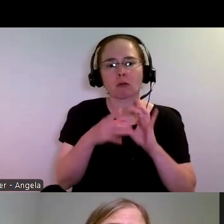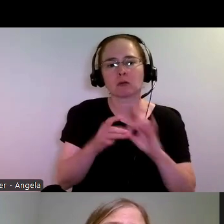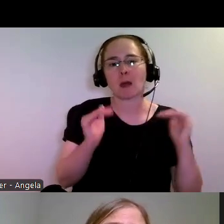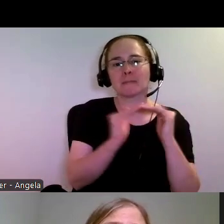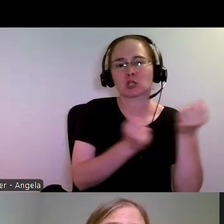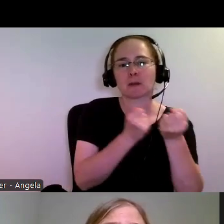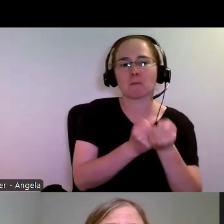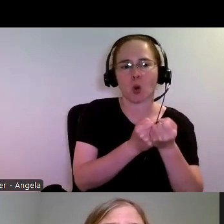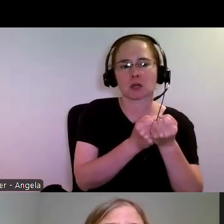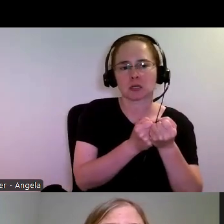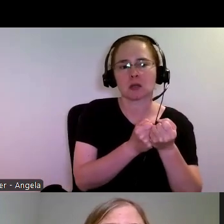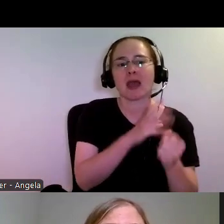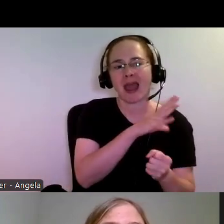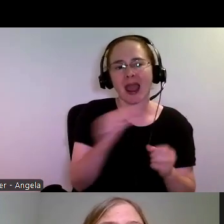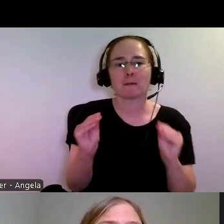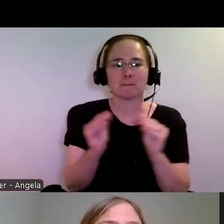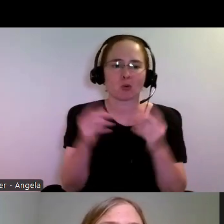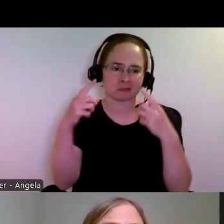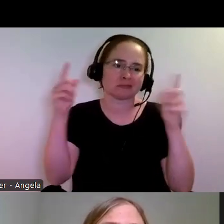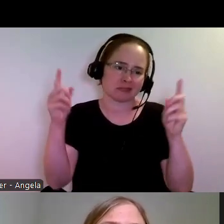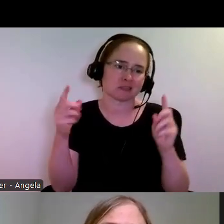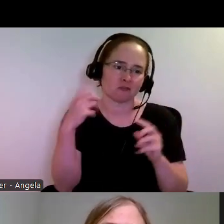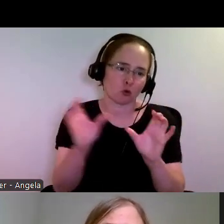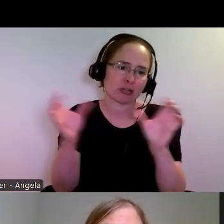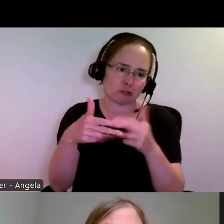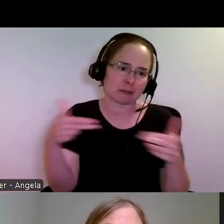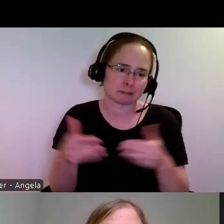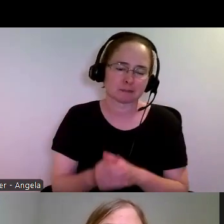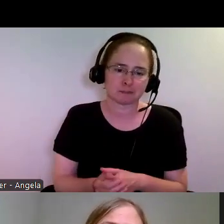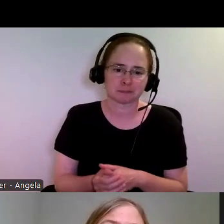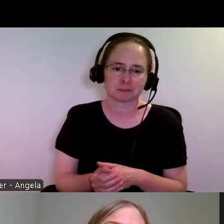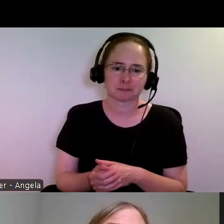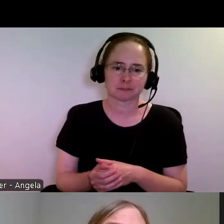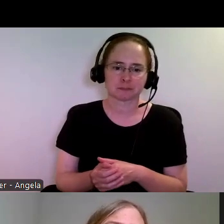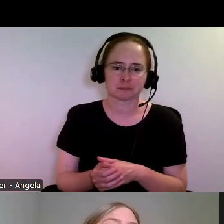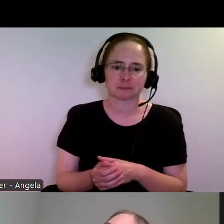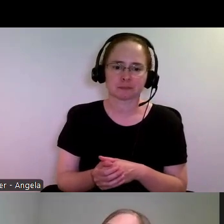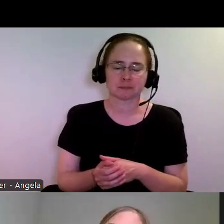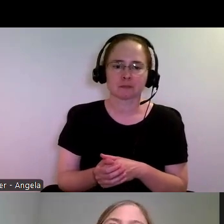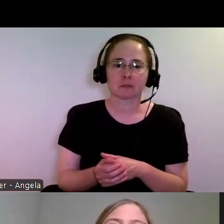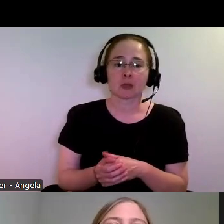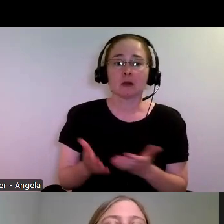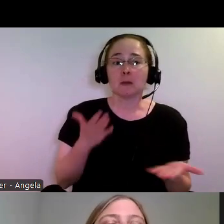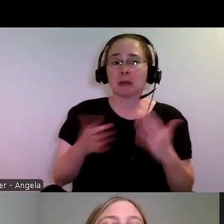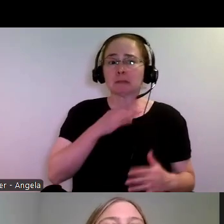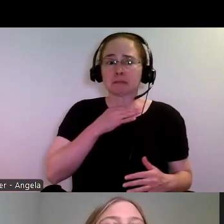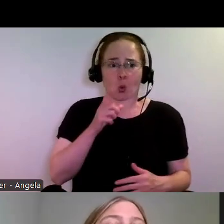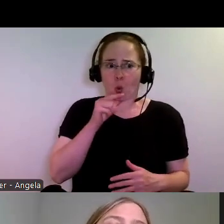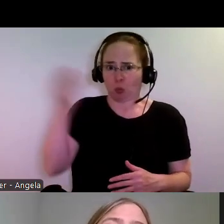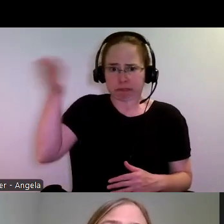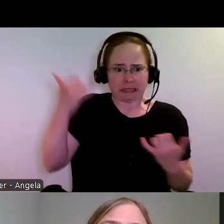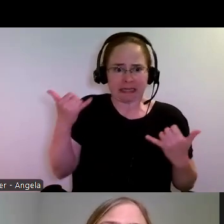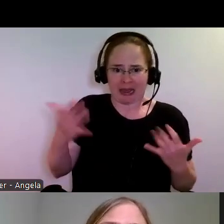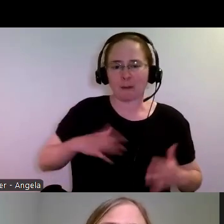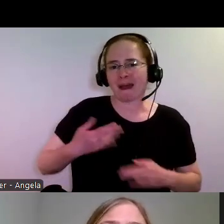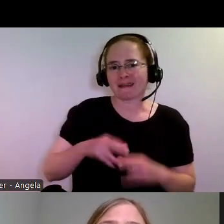about the peer support credentialing process. Next slide, please, Bailey. So maybe asking yourself, who am I going to be hearing from? My